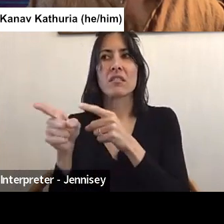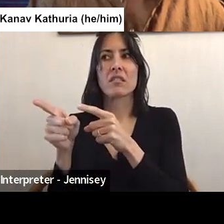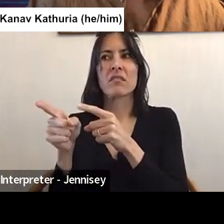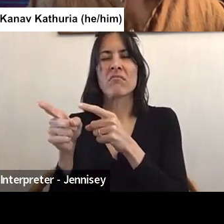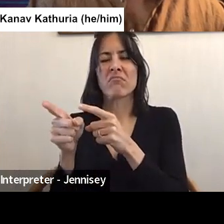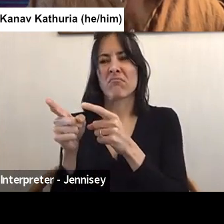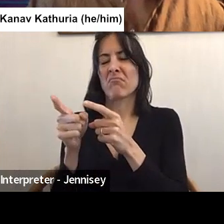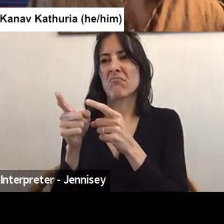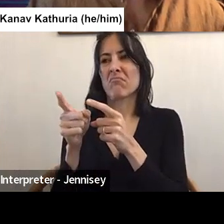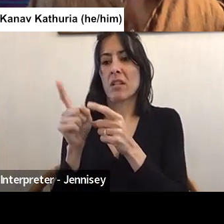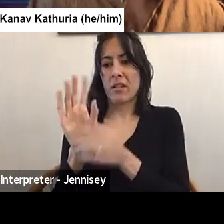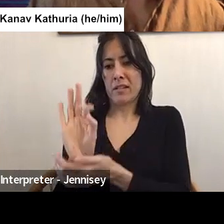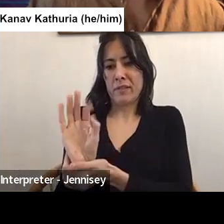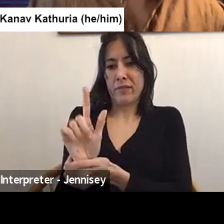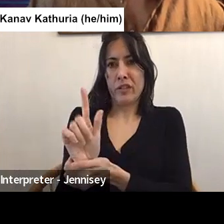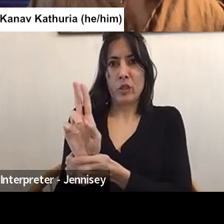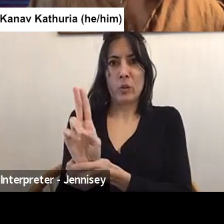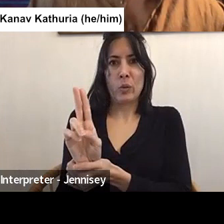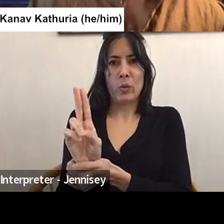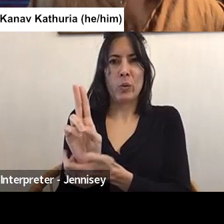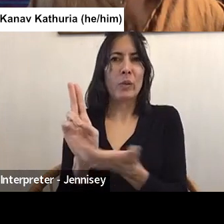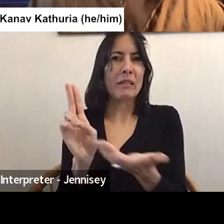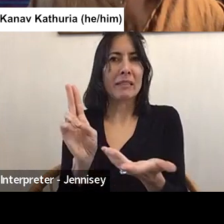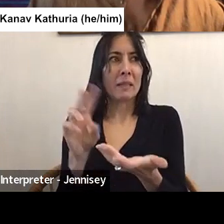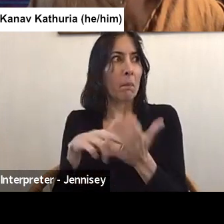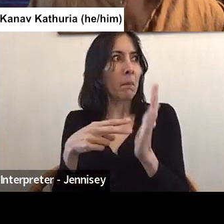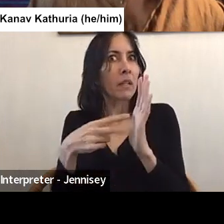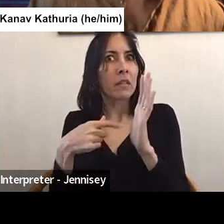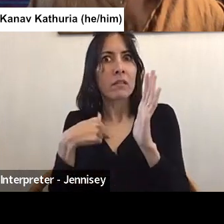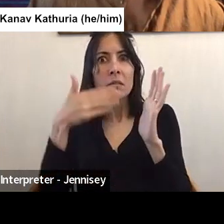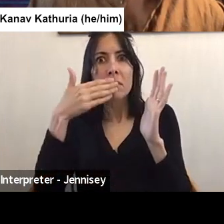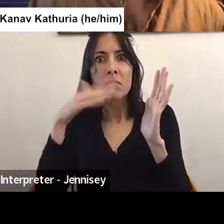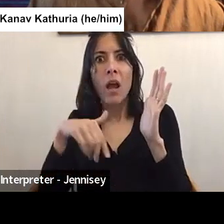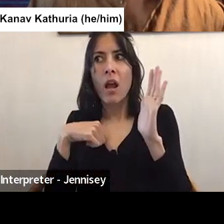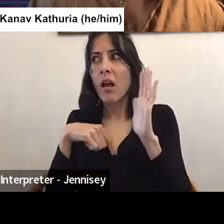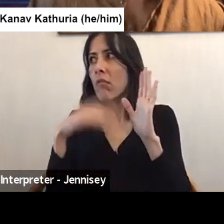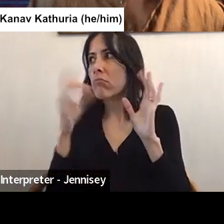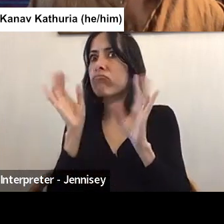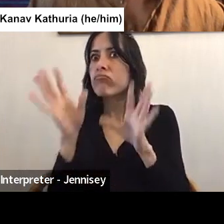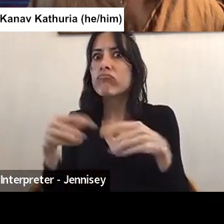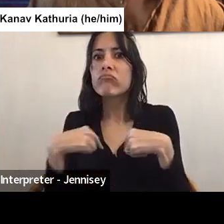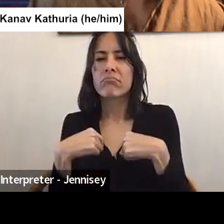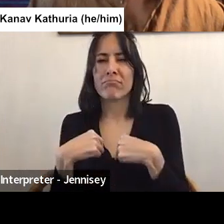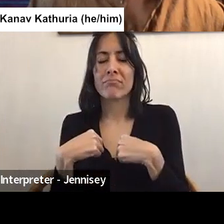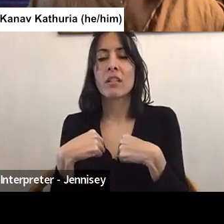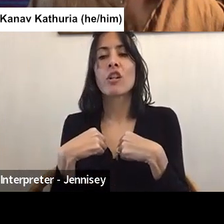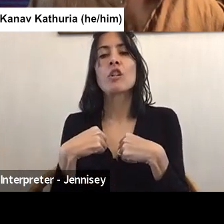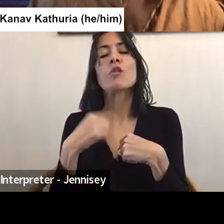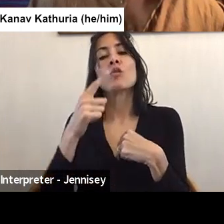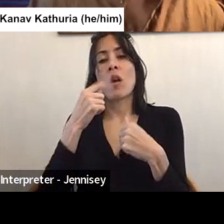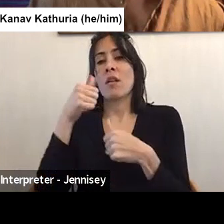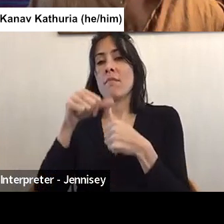was getting a virus made you somehow bad, right? So when COVID hit, I was just like, this is going